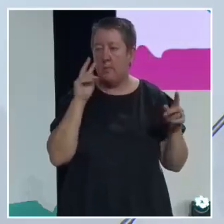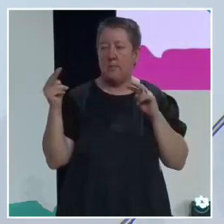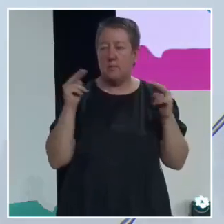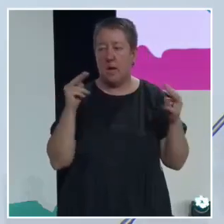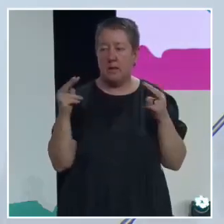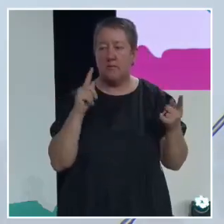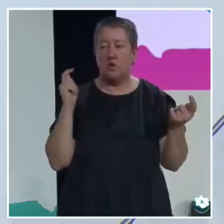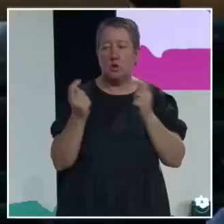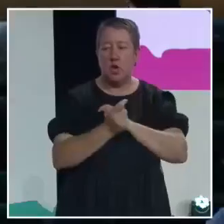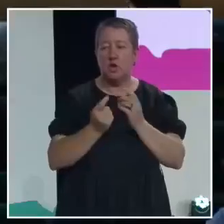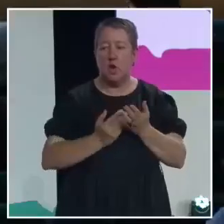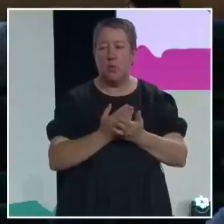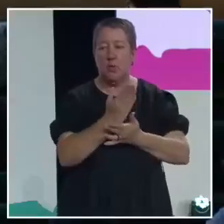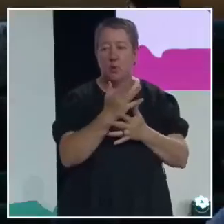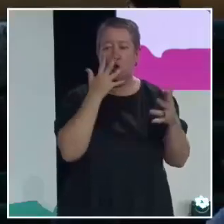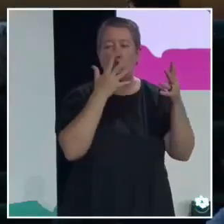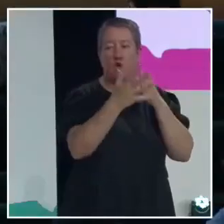agencies.